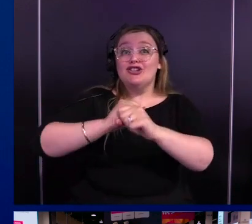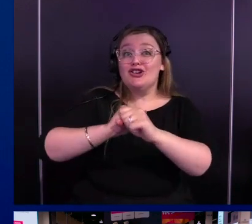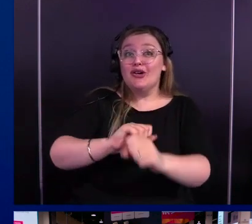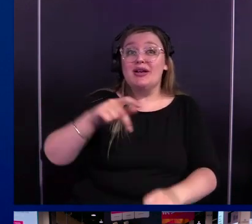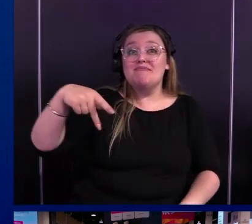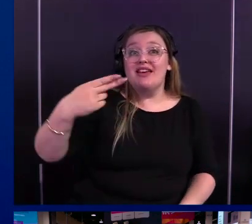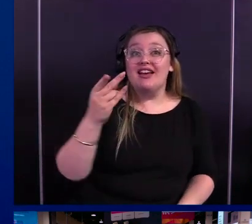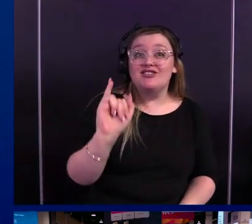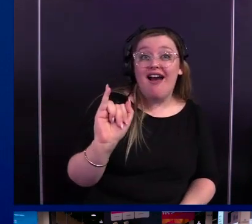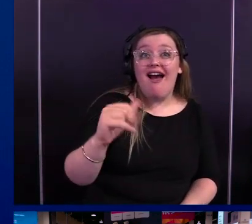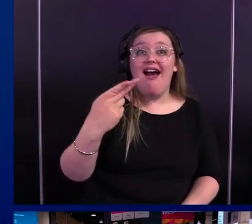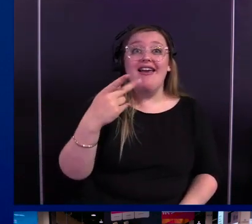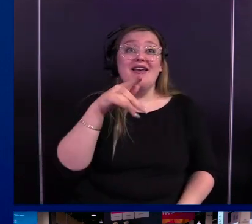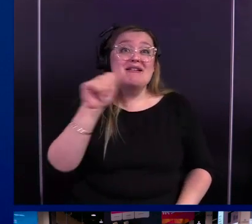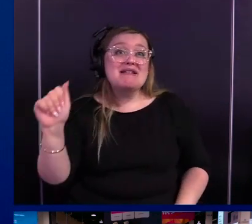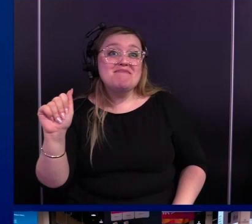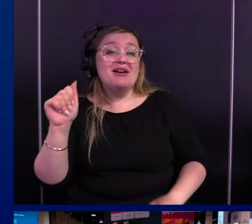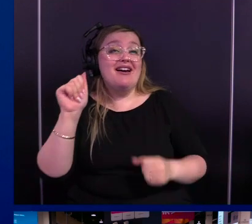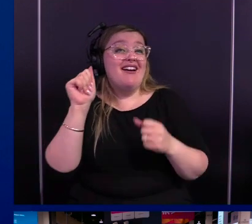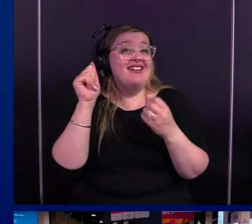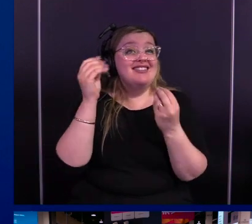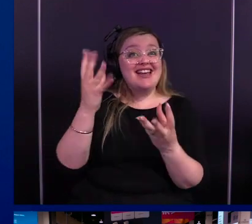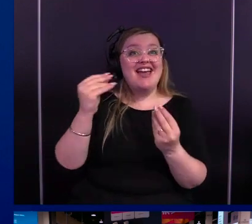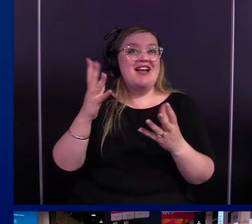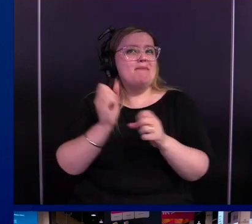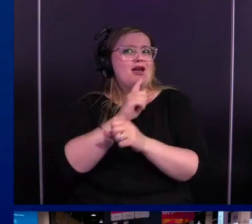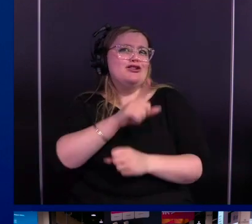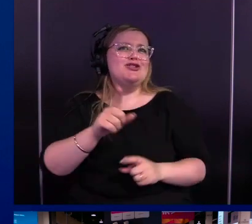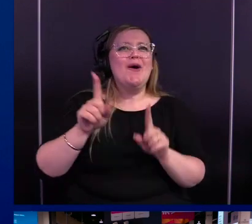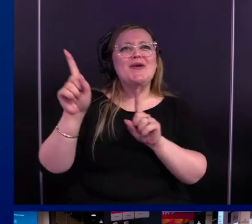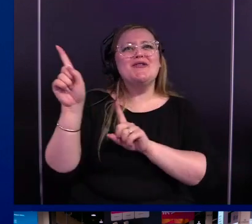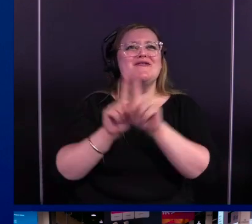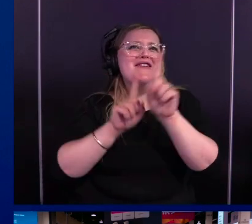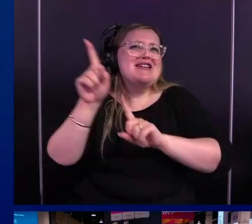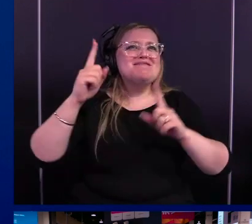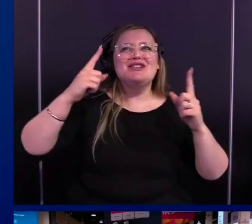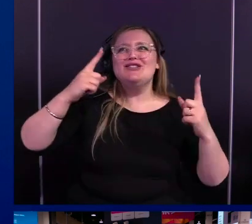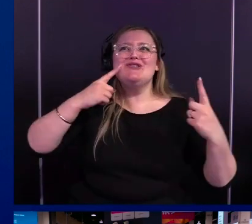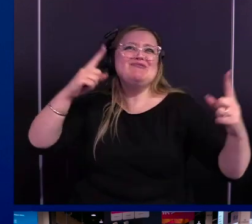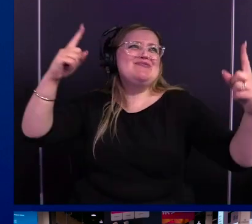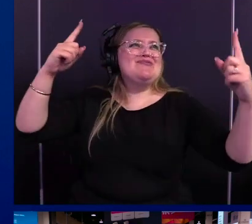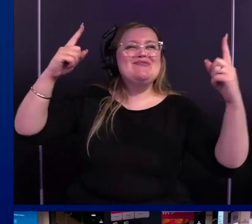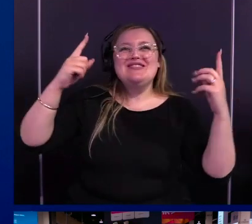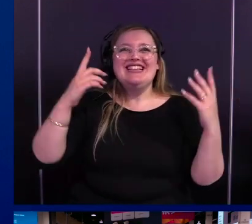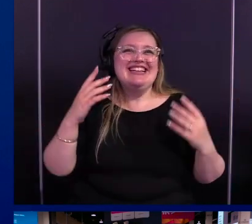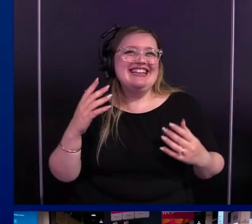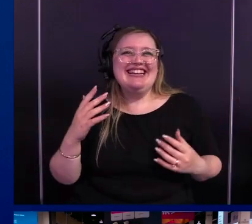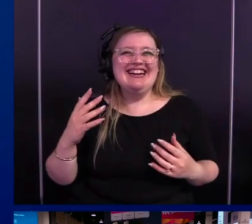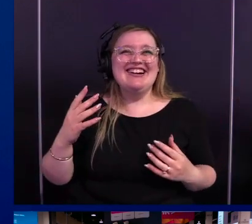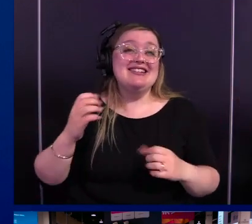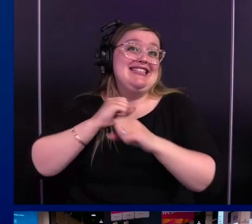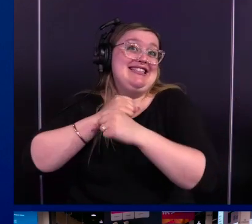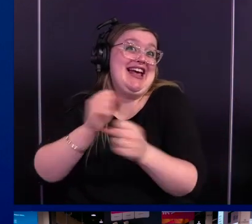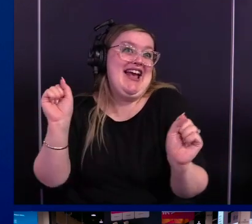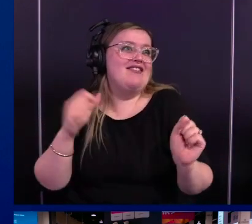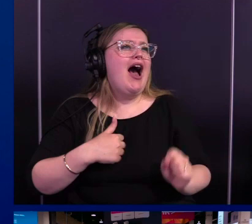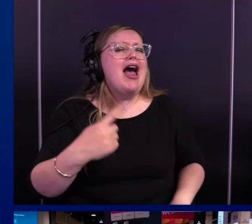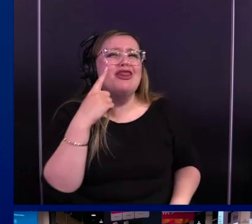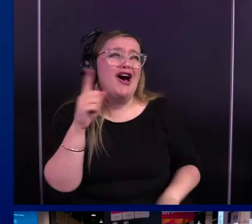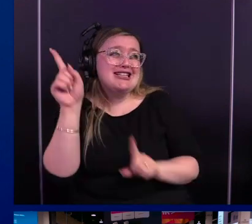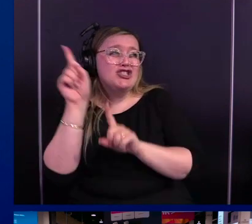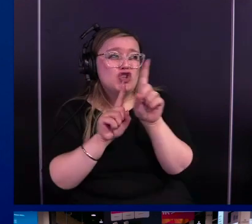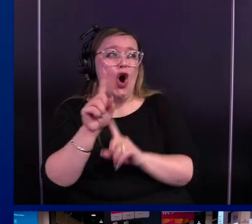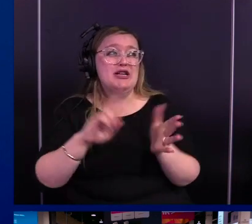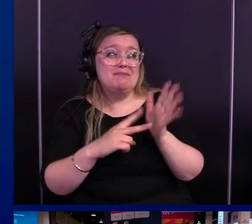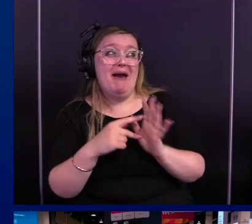and HIPAA data, and keep the stars nice and safe. Oh, I thought it was space. I thought it was like data